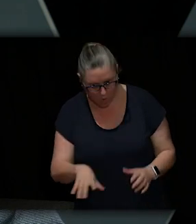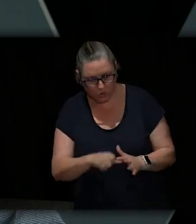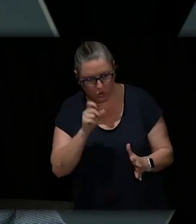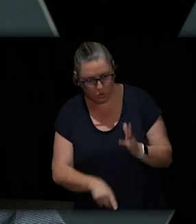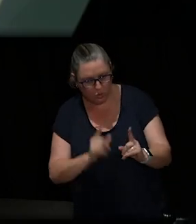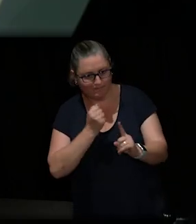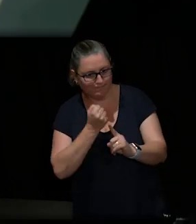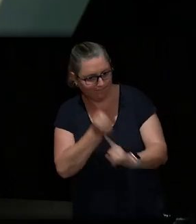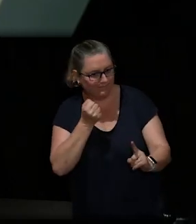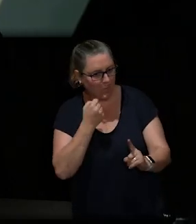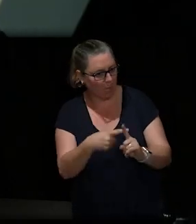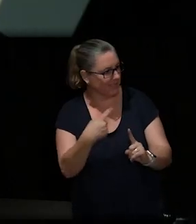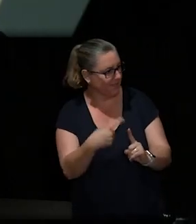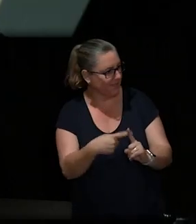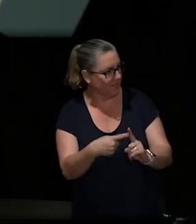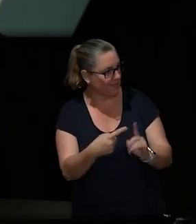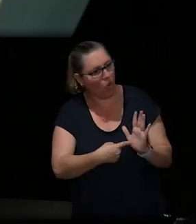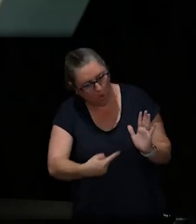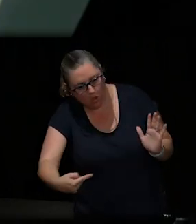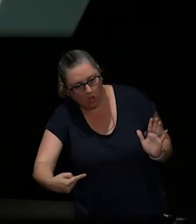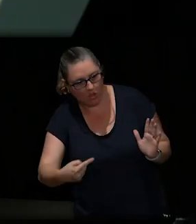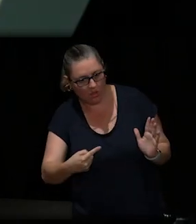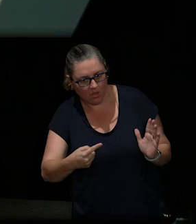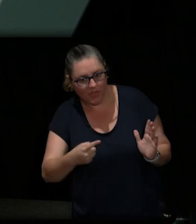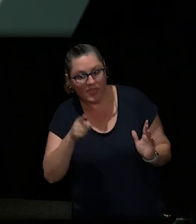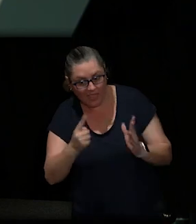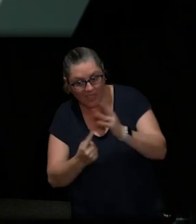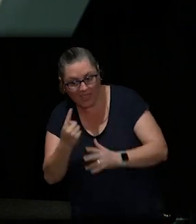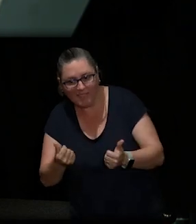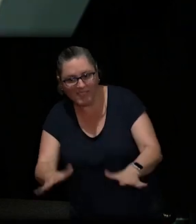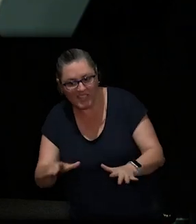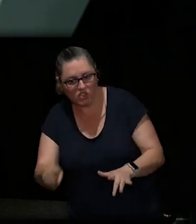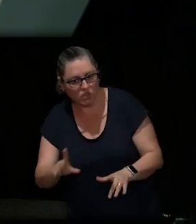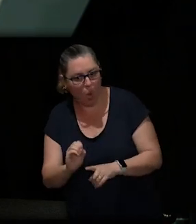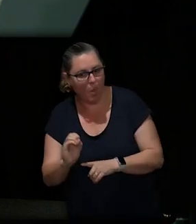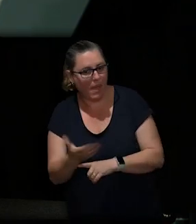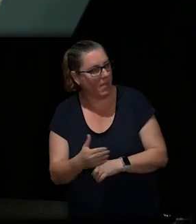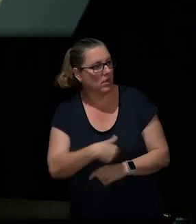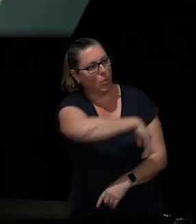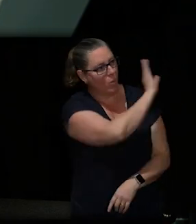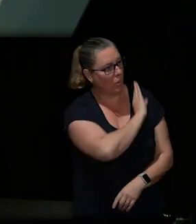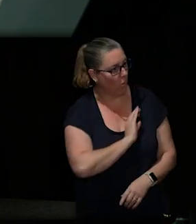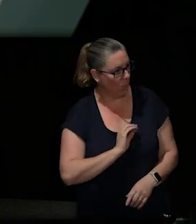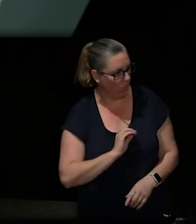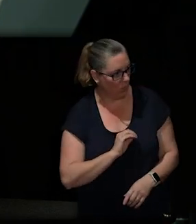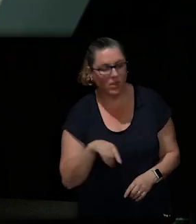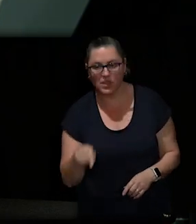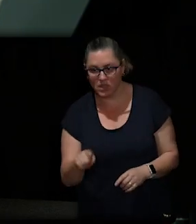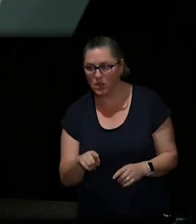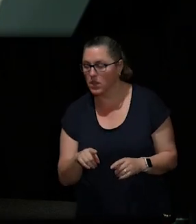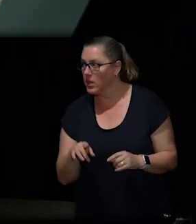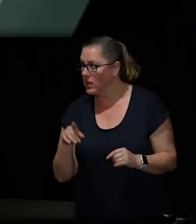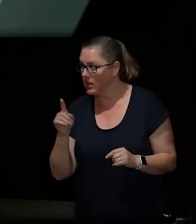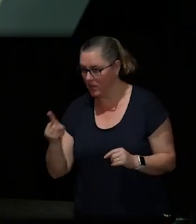Mm. The really obvious thing about the office was the youth. I mean, 33 is